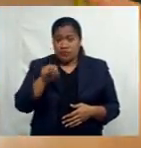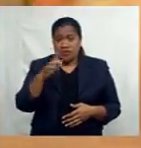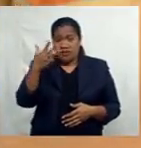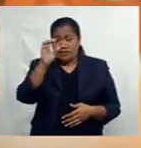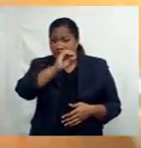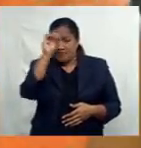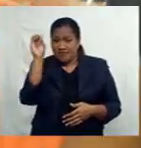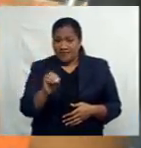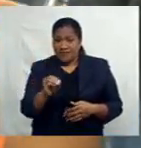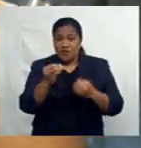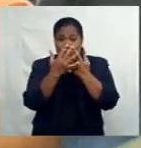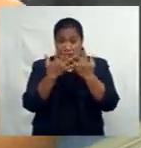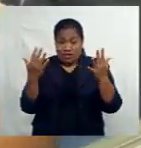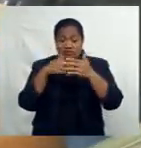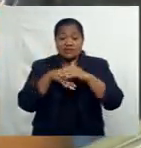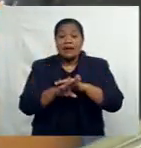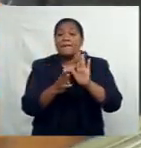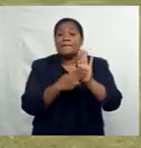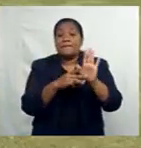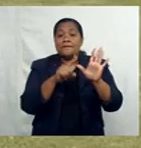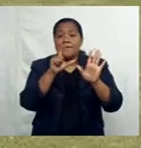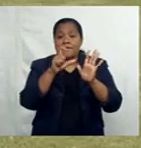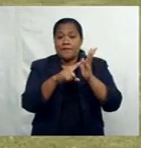eligible population in Madhuata, or